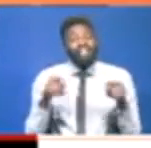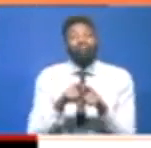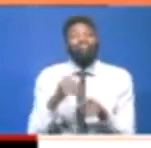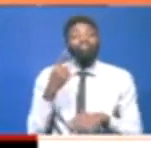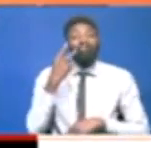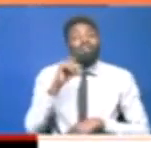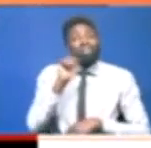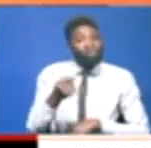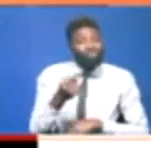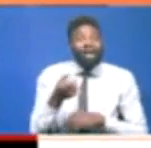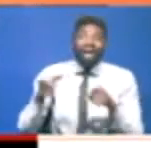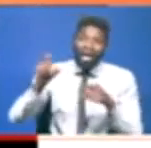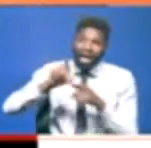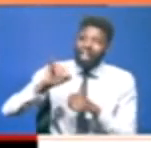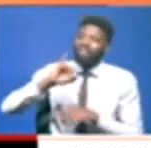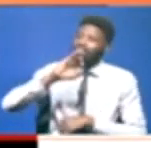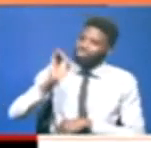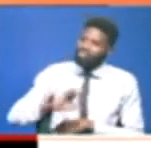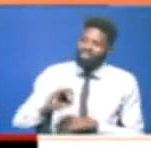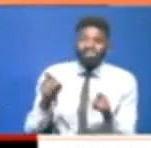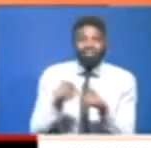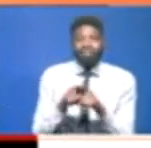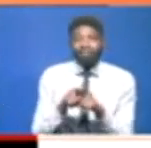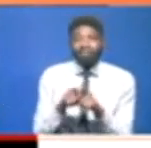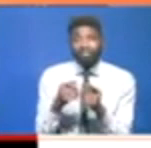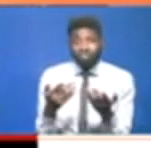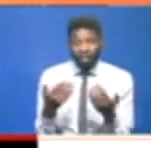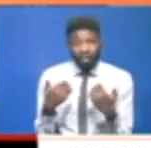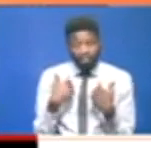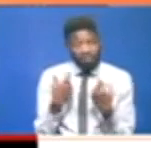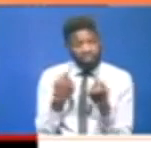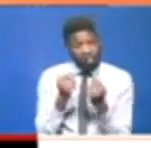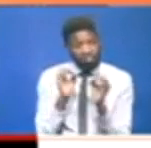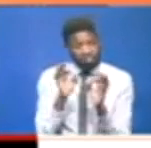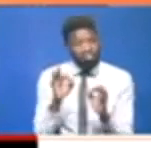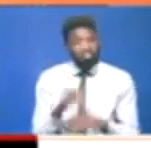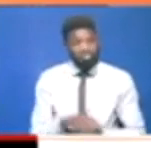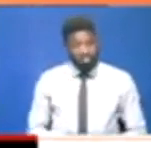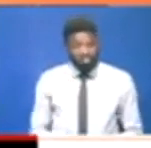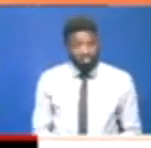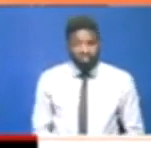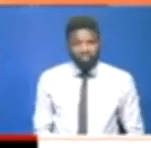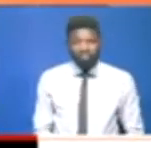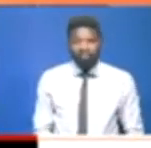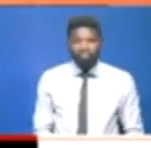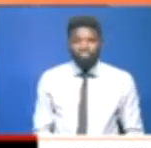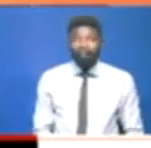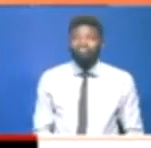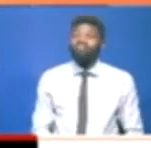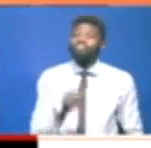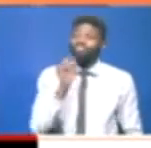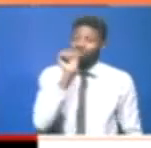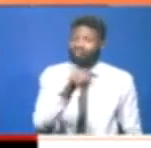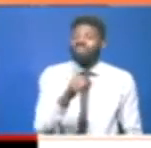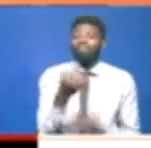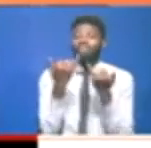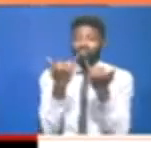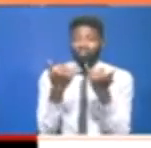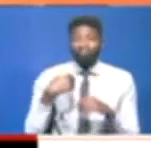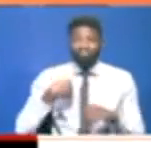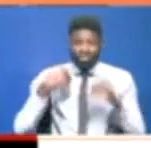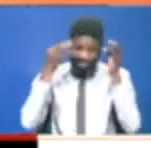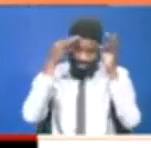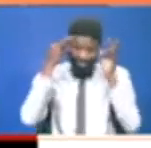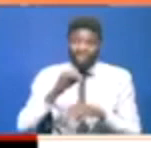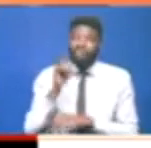plus interest, you have some beautiful money. You have some beautiful money. Right? Yes. So yes, now I've made that decision that I'm